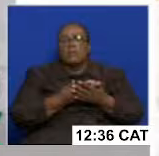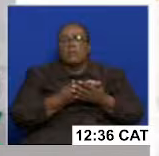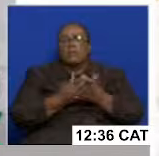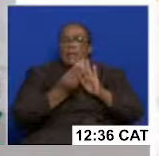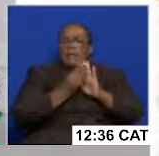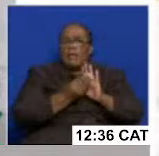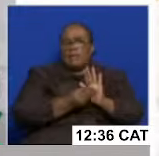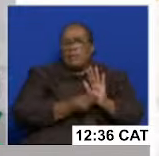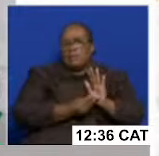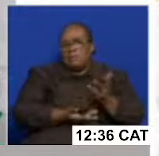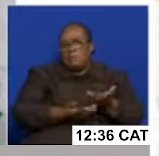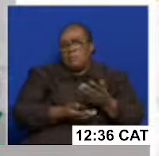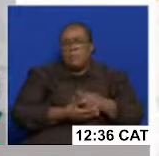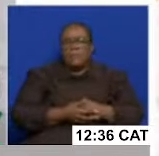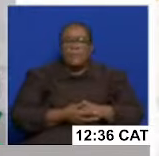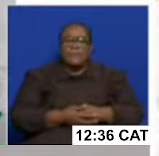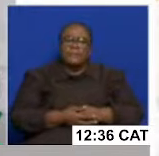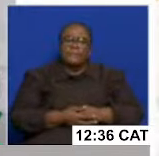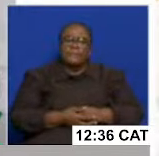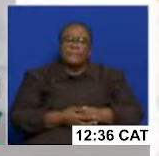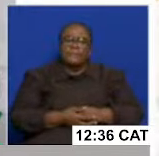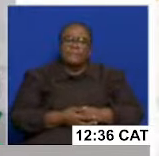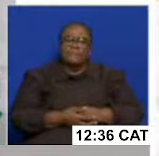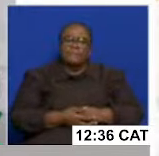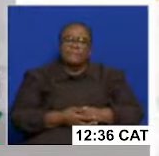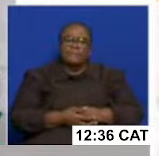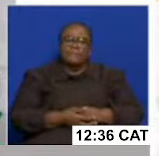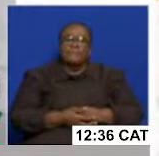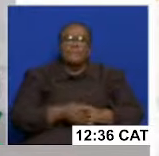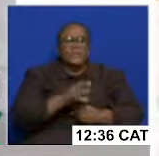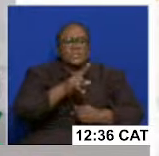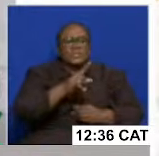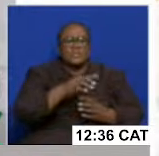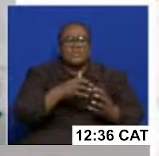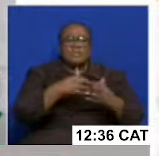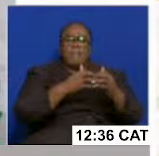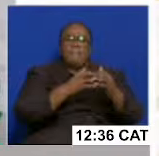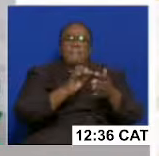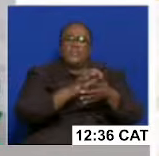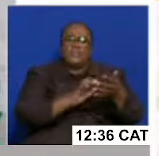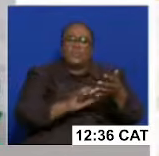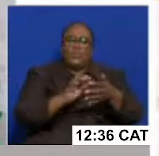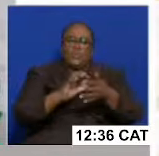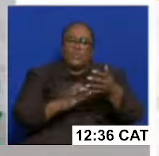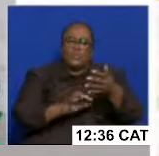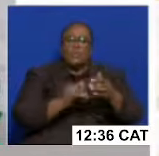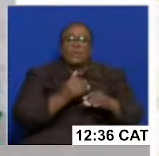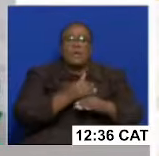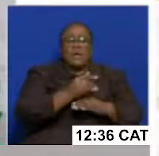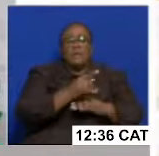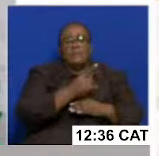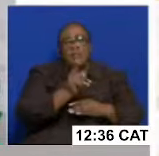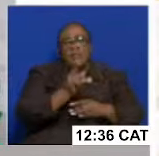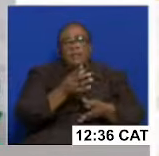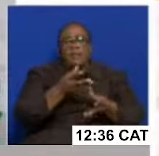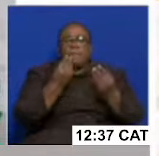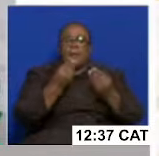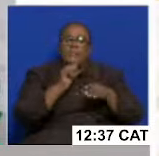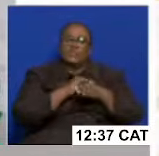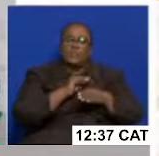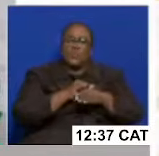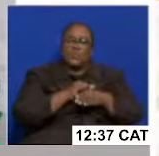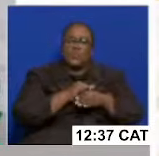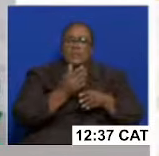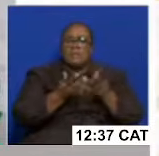And then she can come up with a story that after they got the stones, maybe something else came up